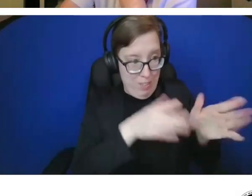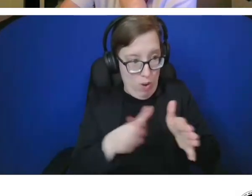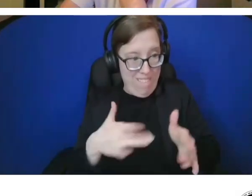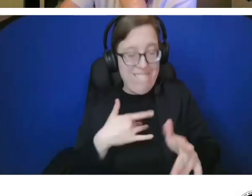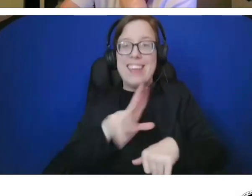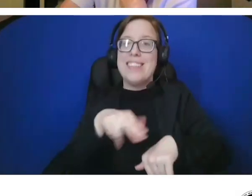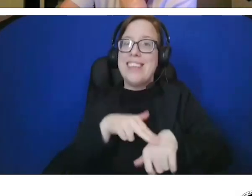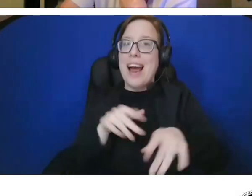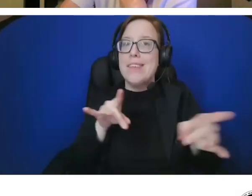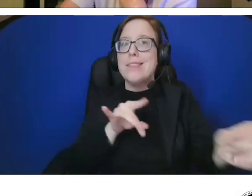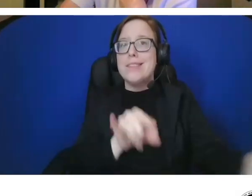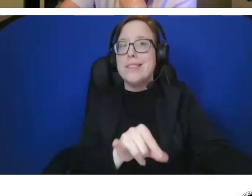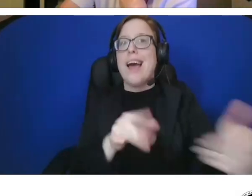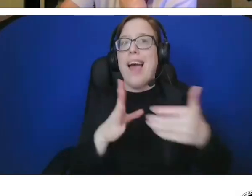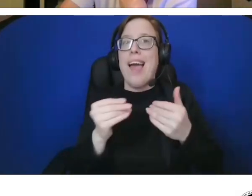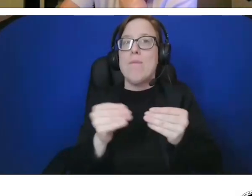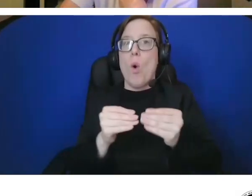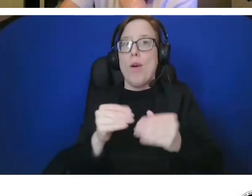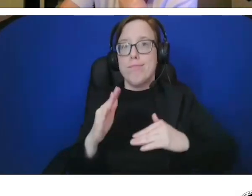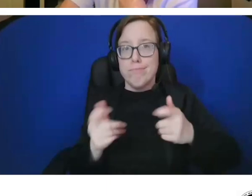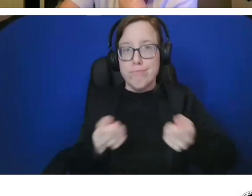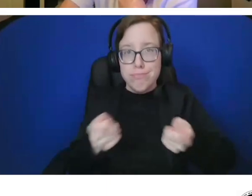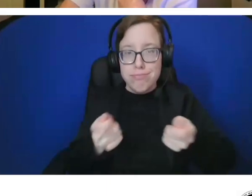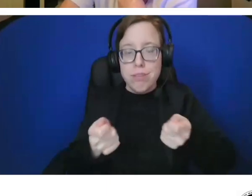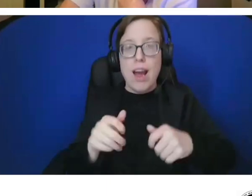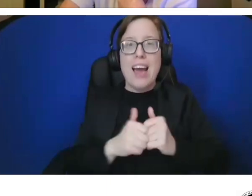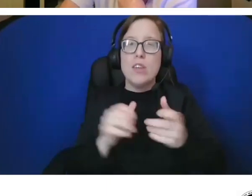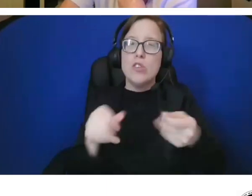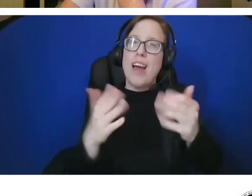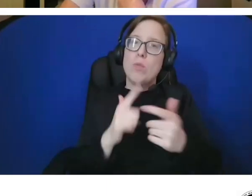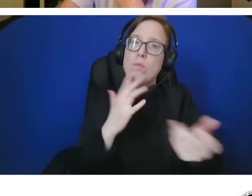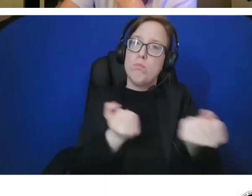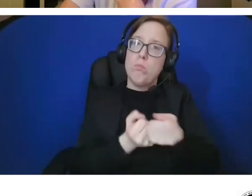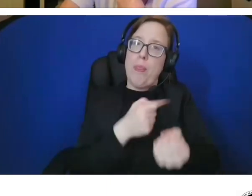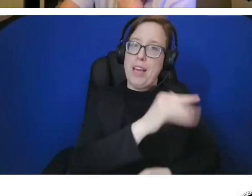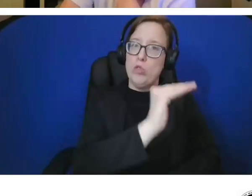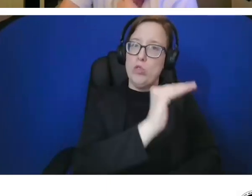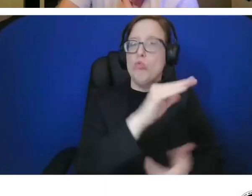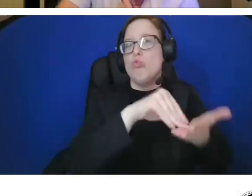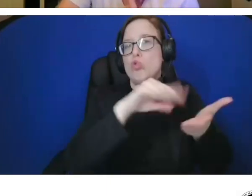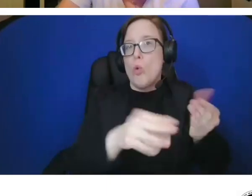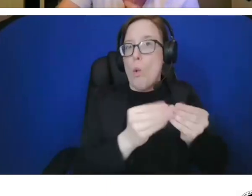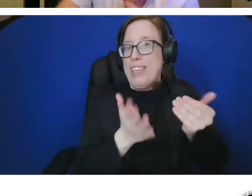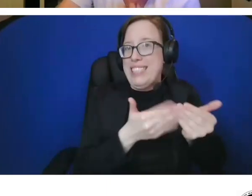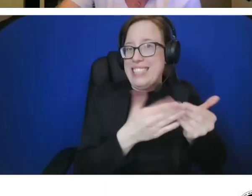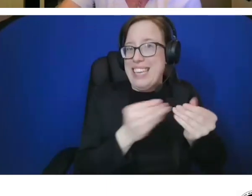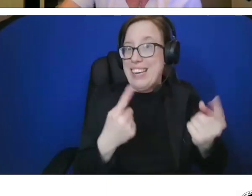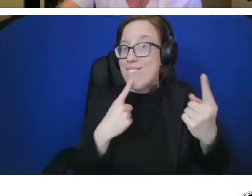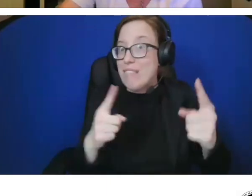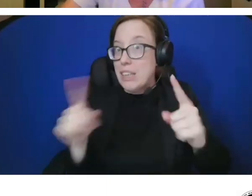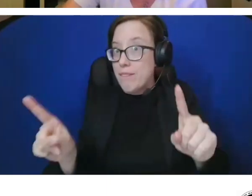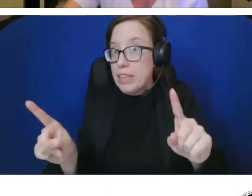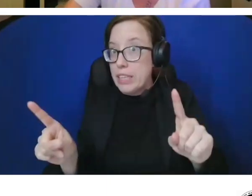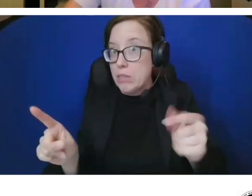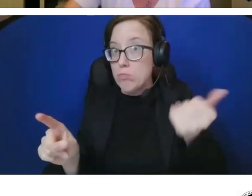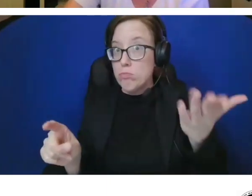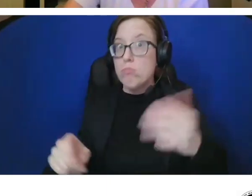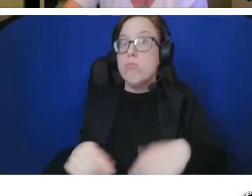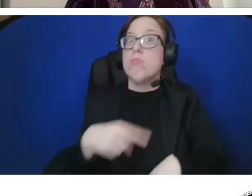them in ways that feel natural and manageable. Do you have any suggestions for how I can support my students more easily and